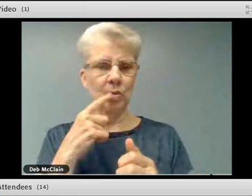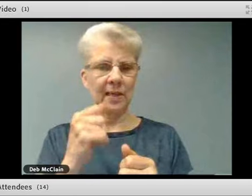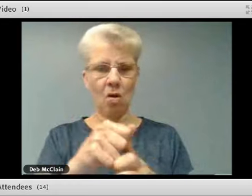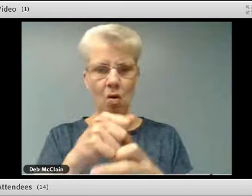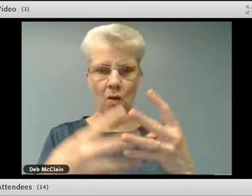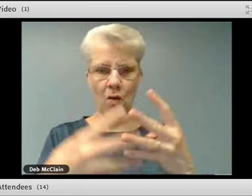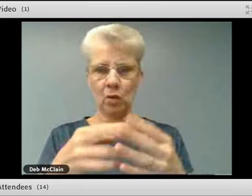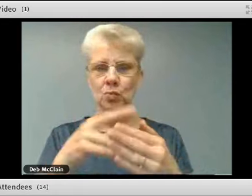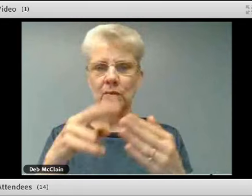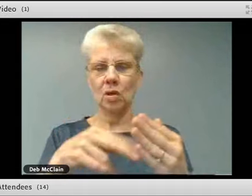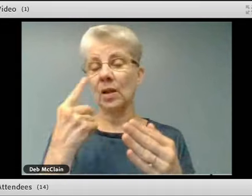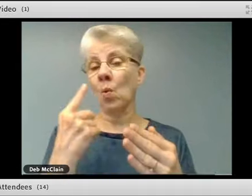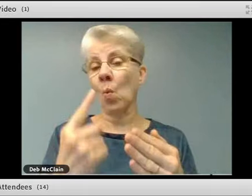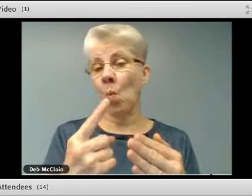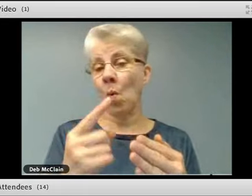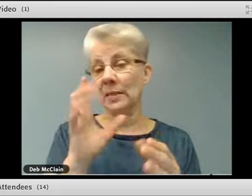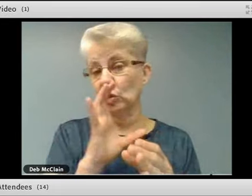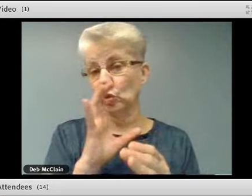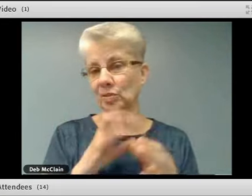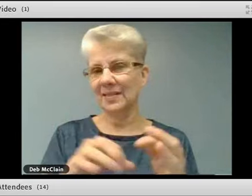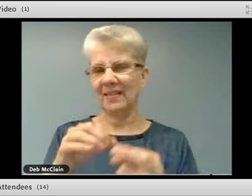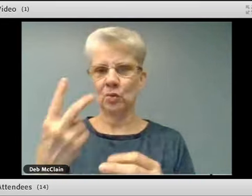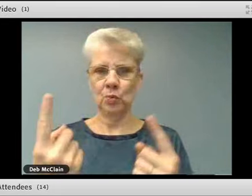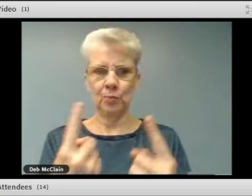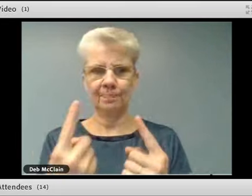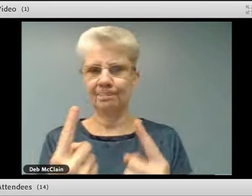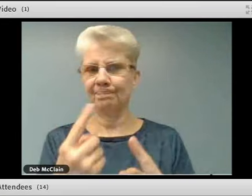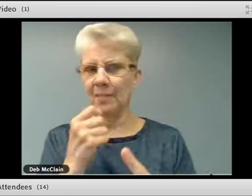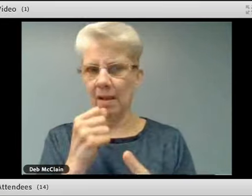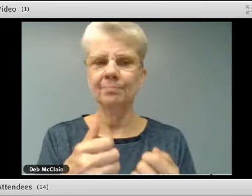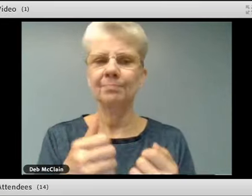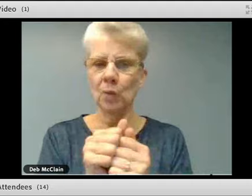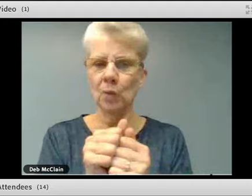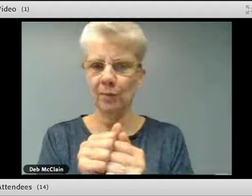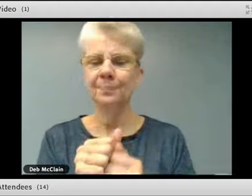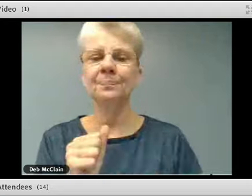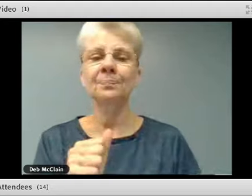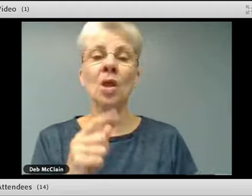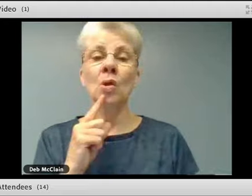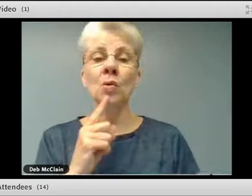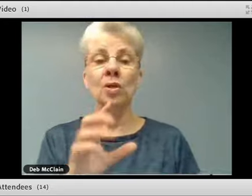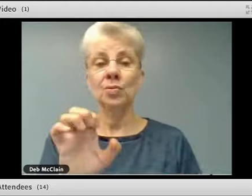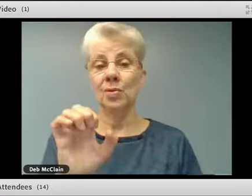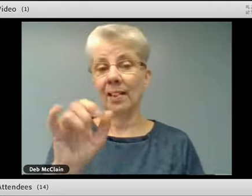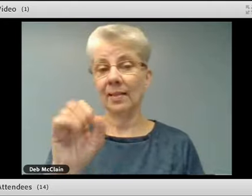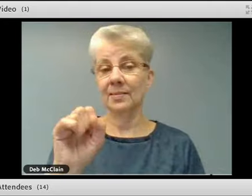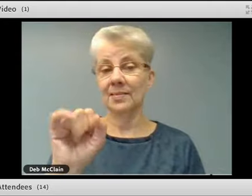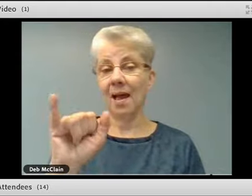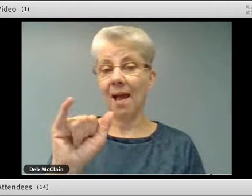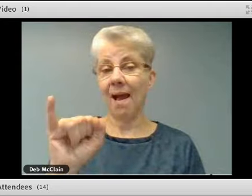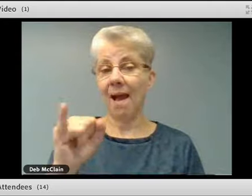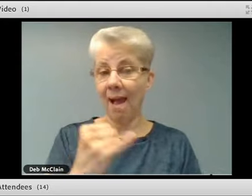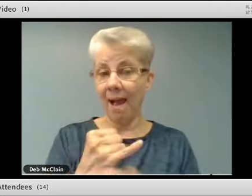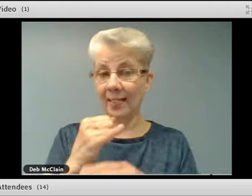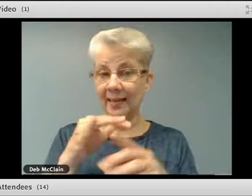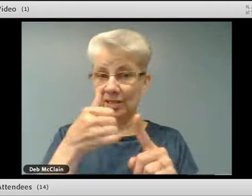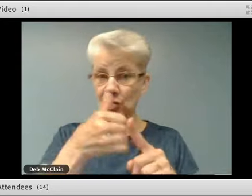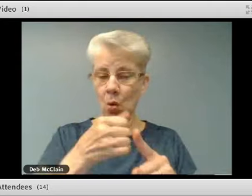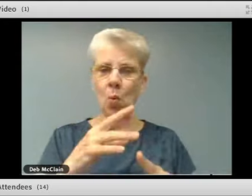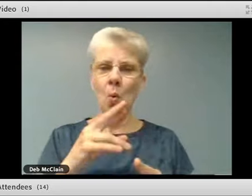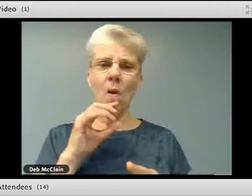in one search instead of two. You can do Ellis Island on its own, or you do